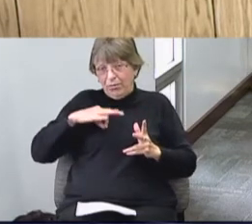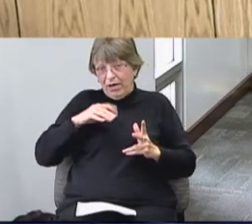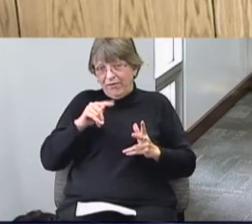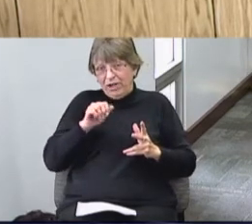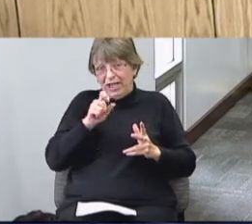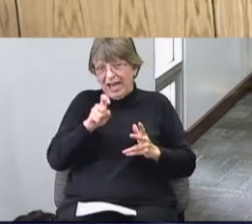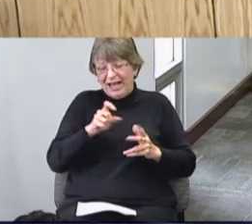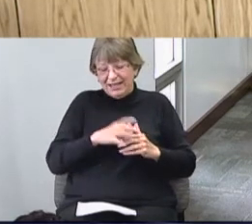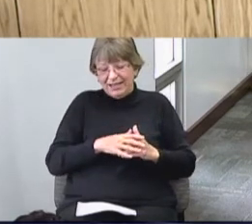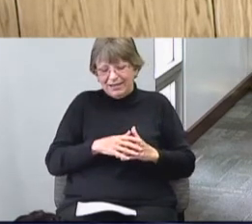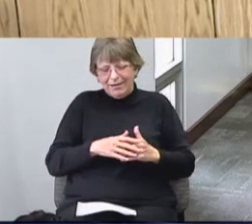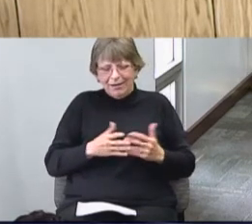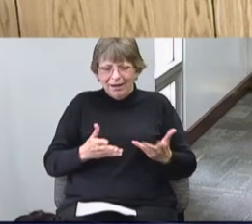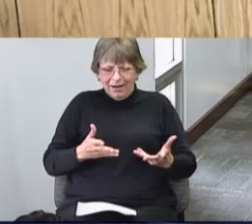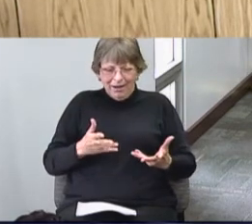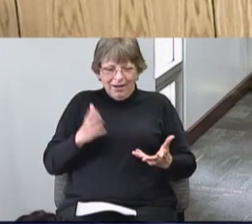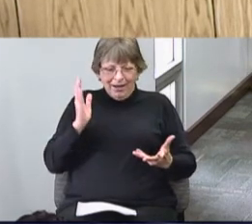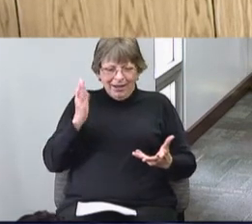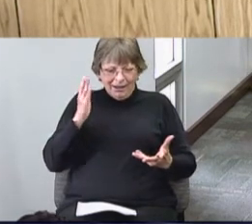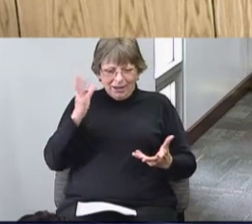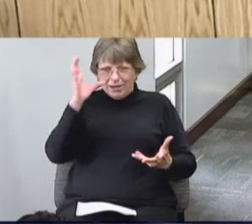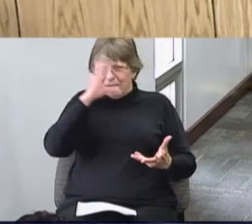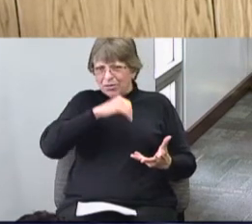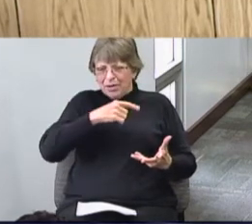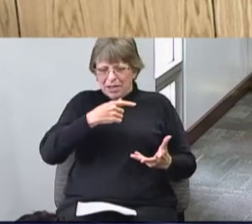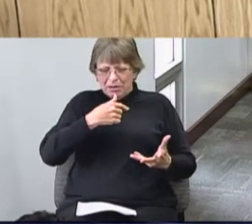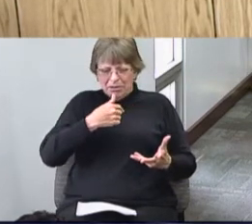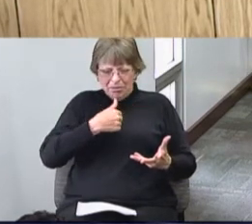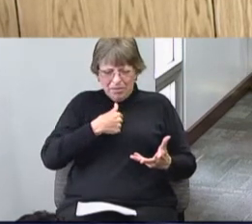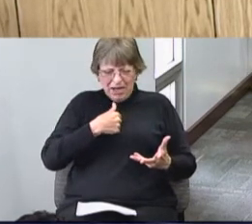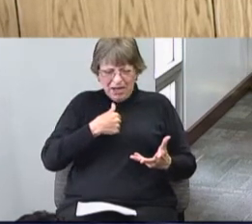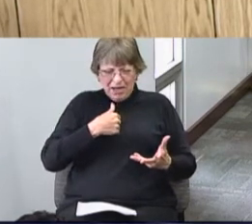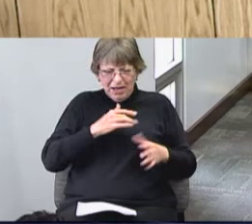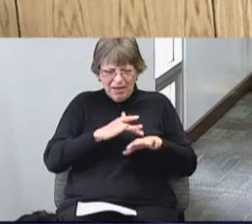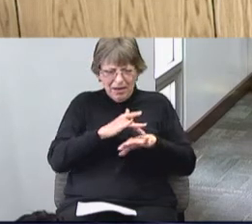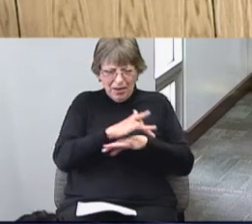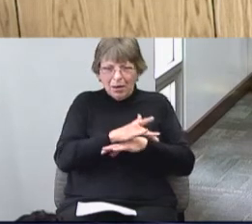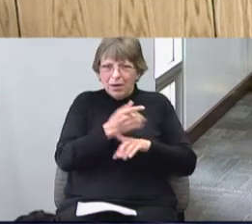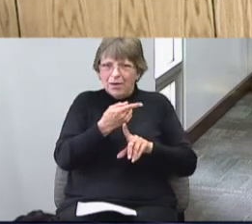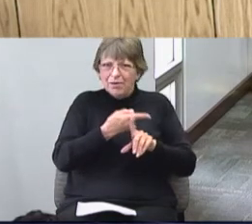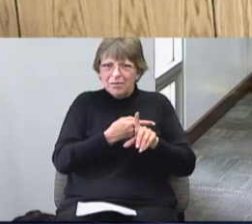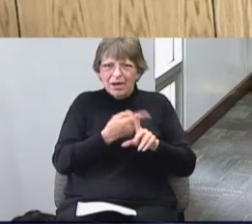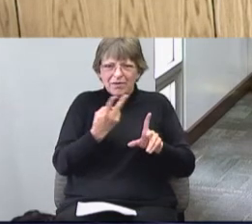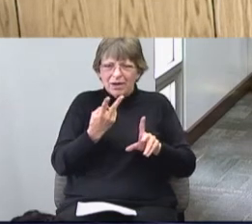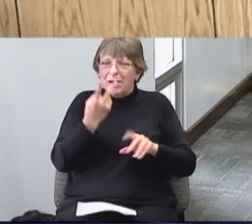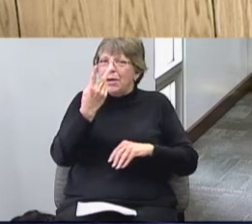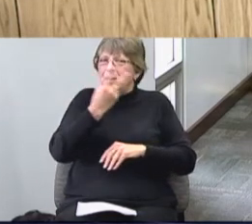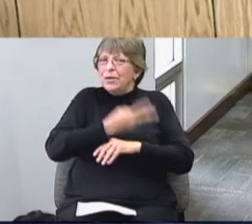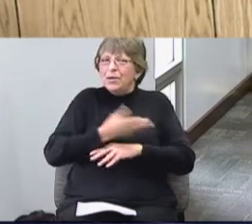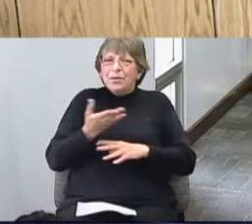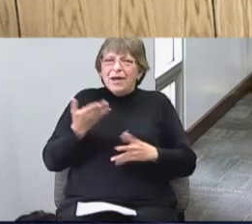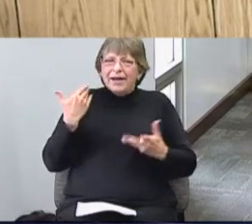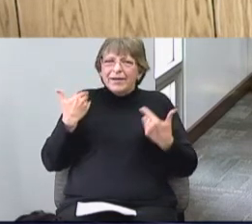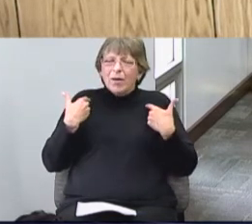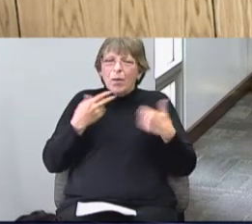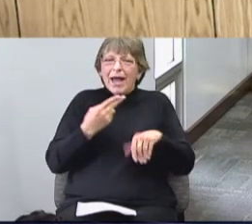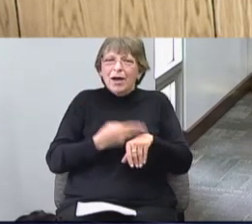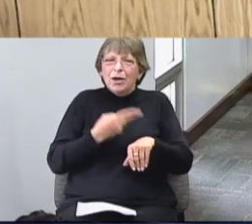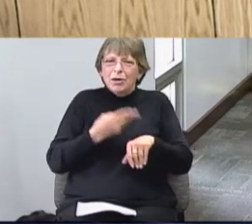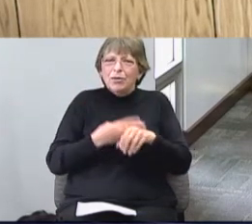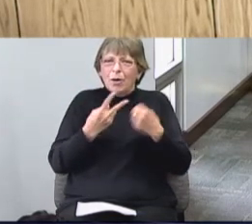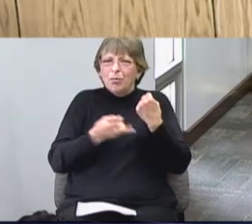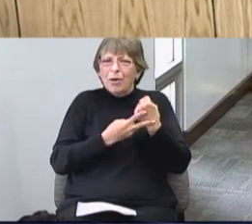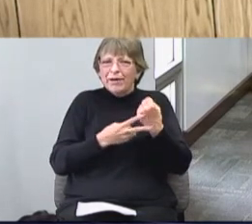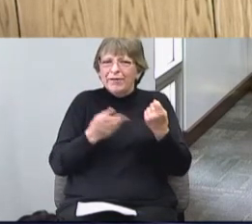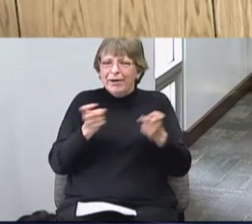It seems ironic to me that we issued a proclamation earlier this month, 2 days ago, had a historic preservation